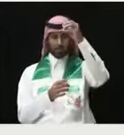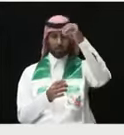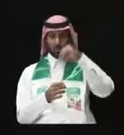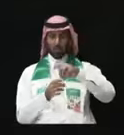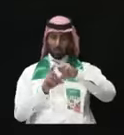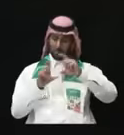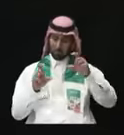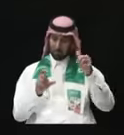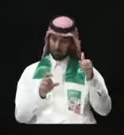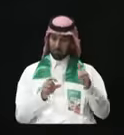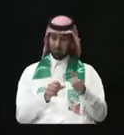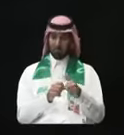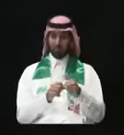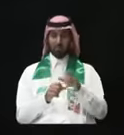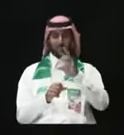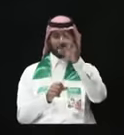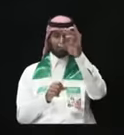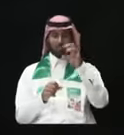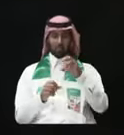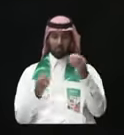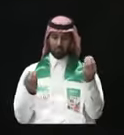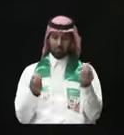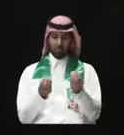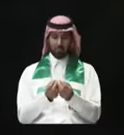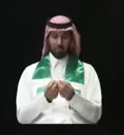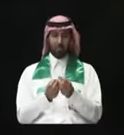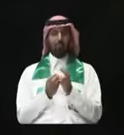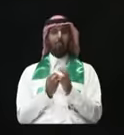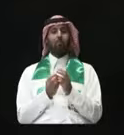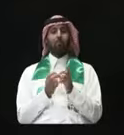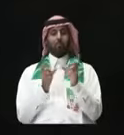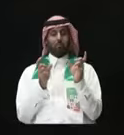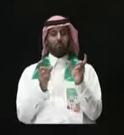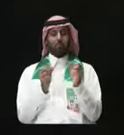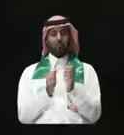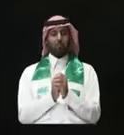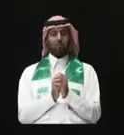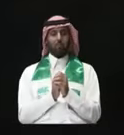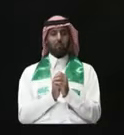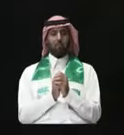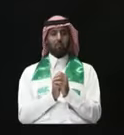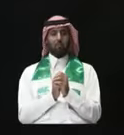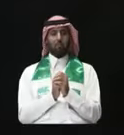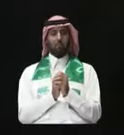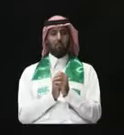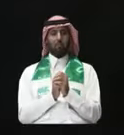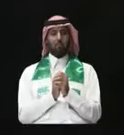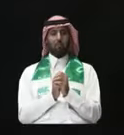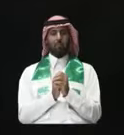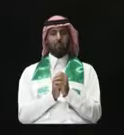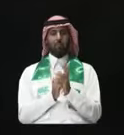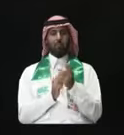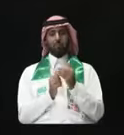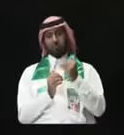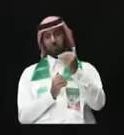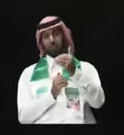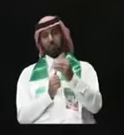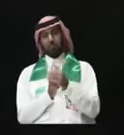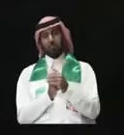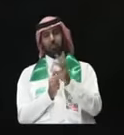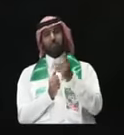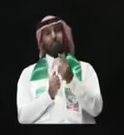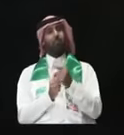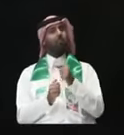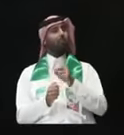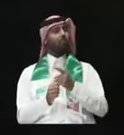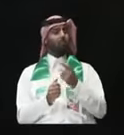sentence, you will put them all together in one word. Next, when do